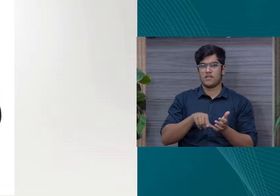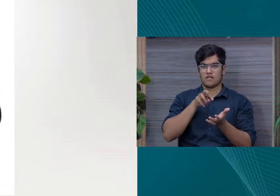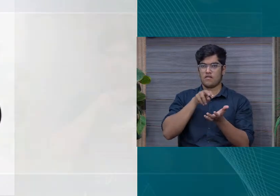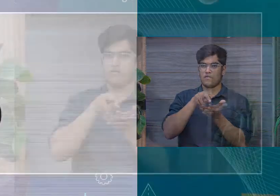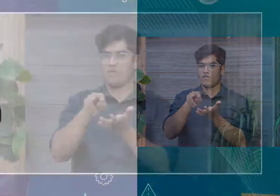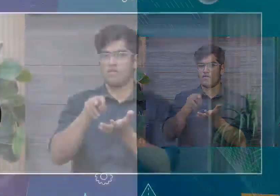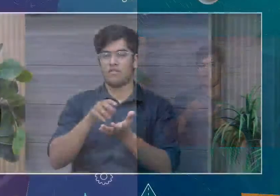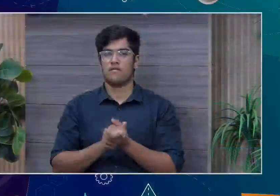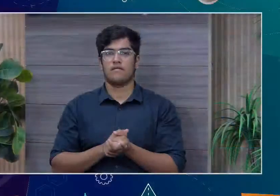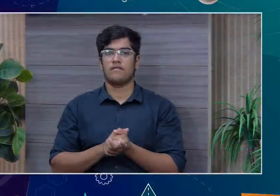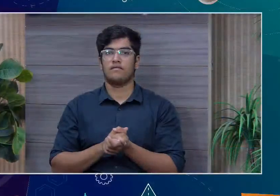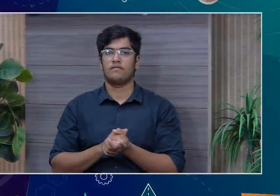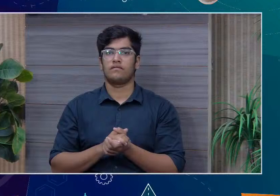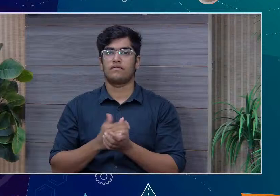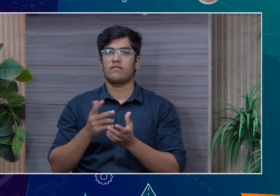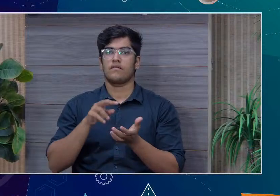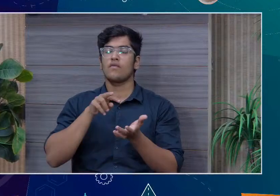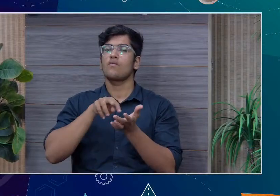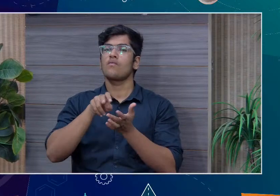So how do we walk?